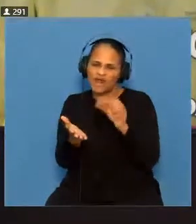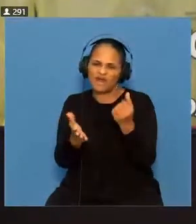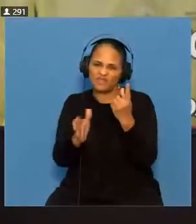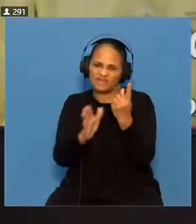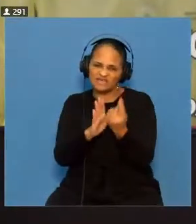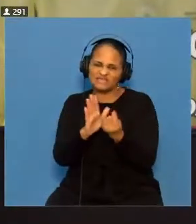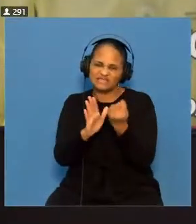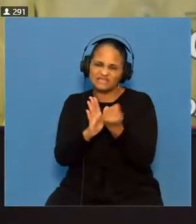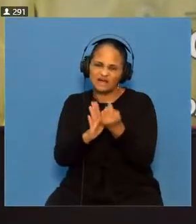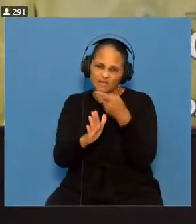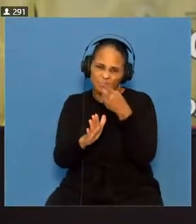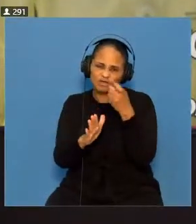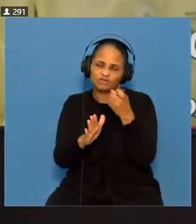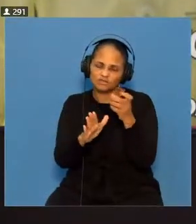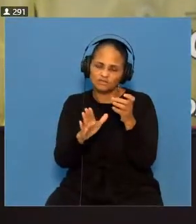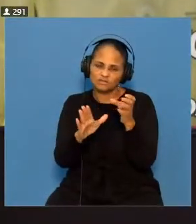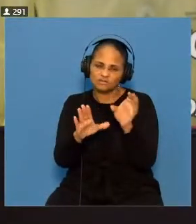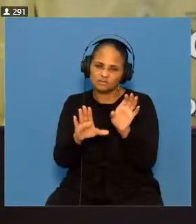we've conducted